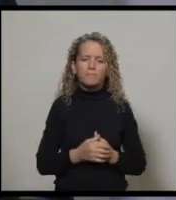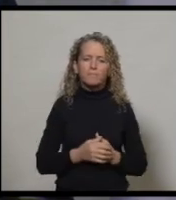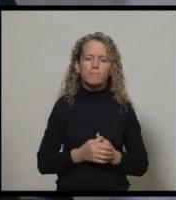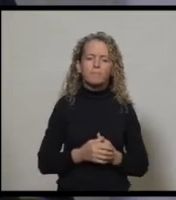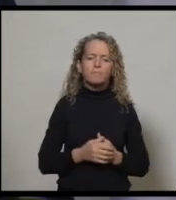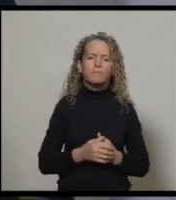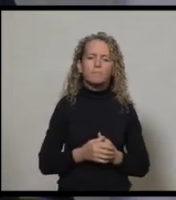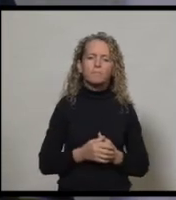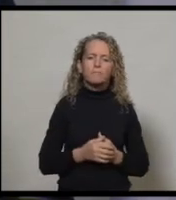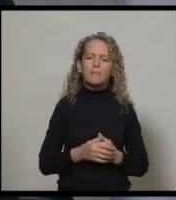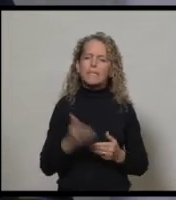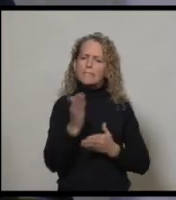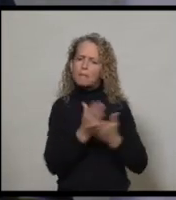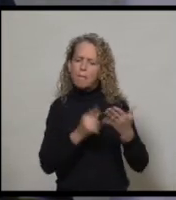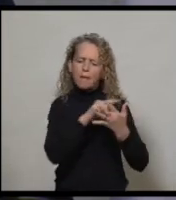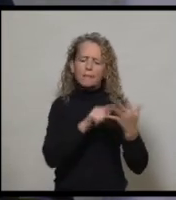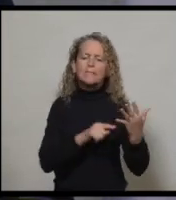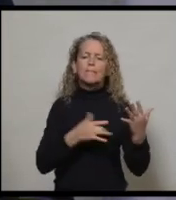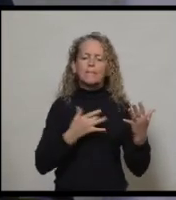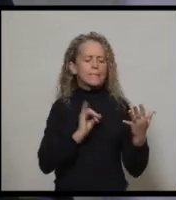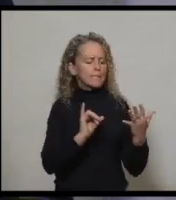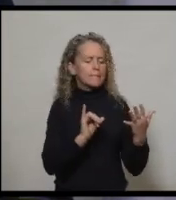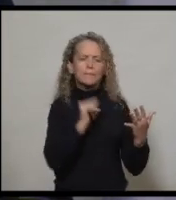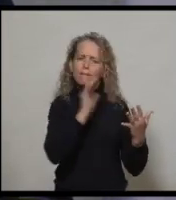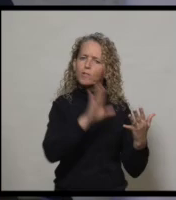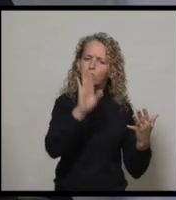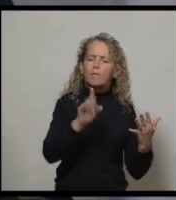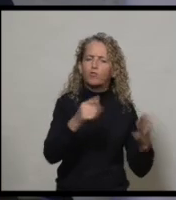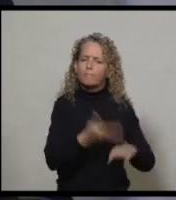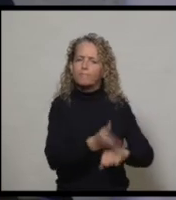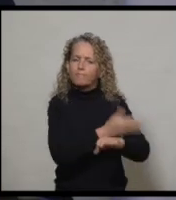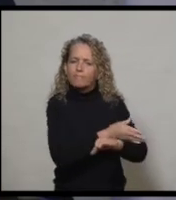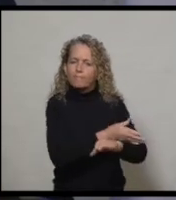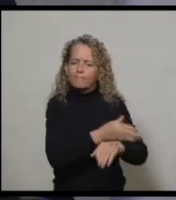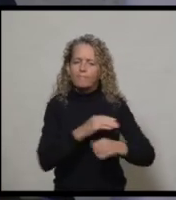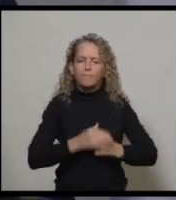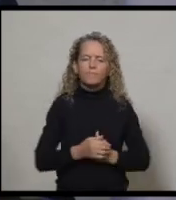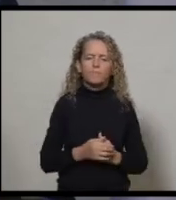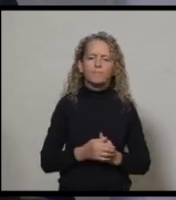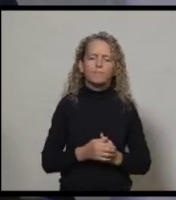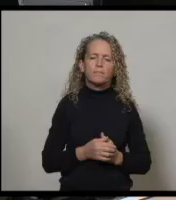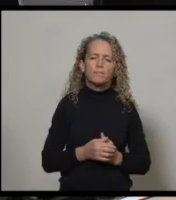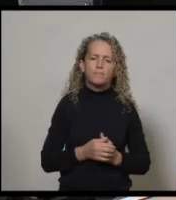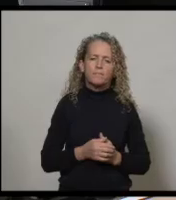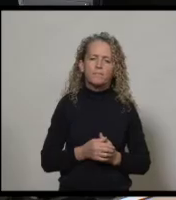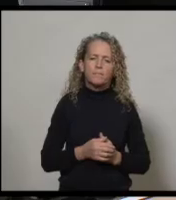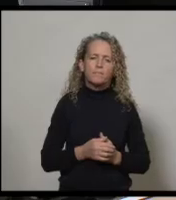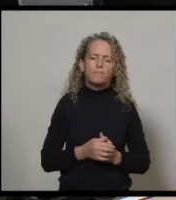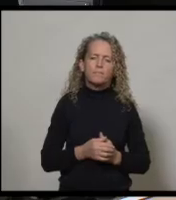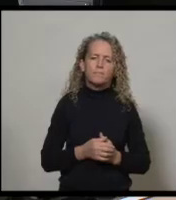And are there things maybe that you could add to or you could change?